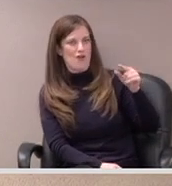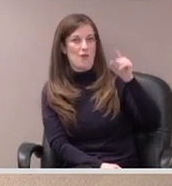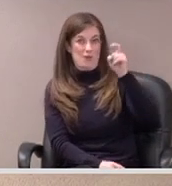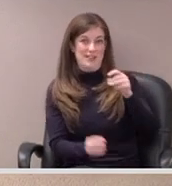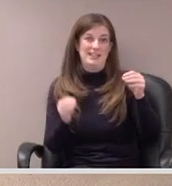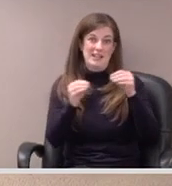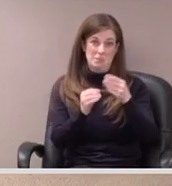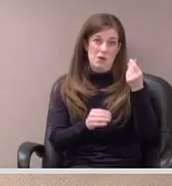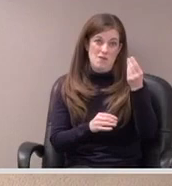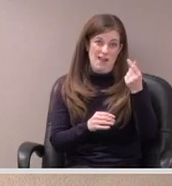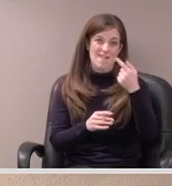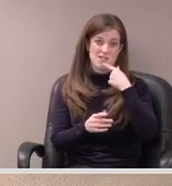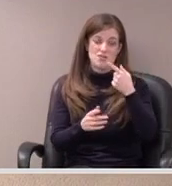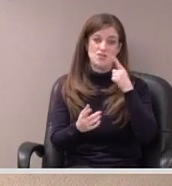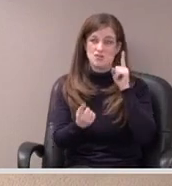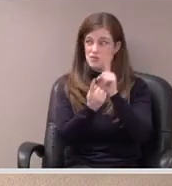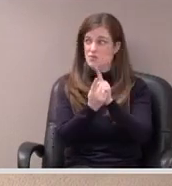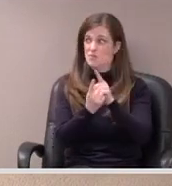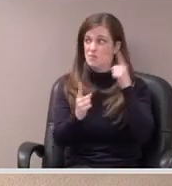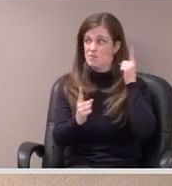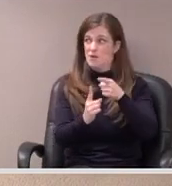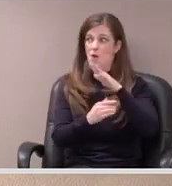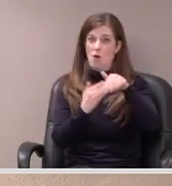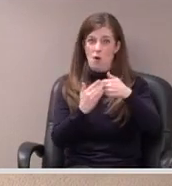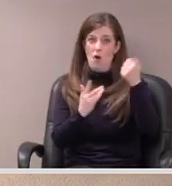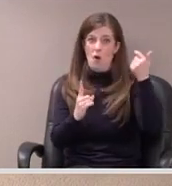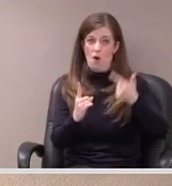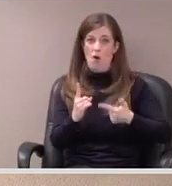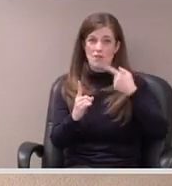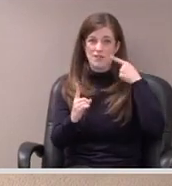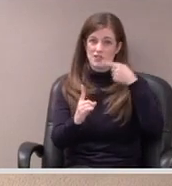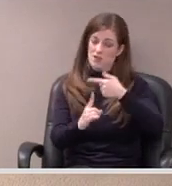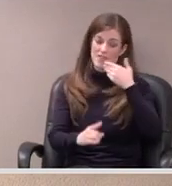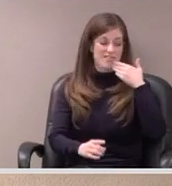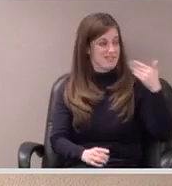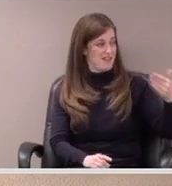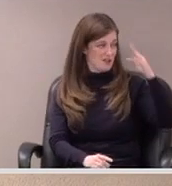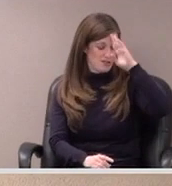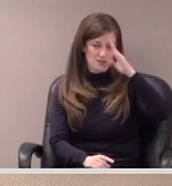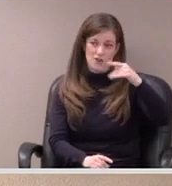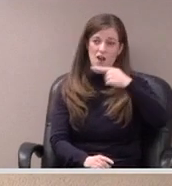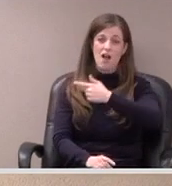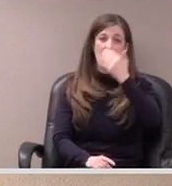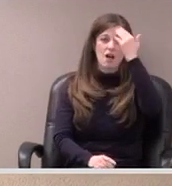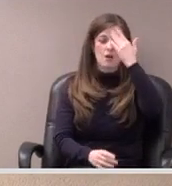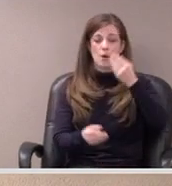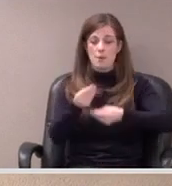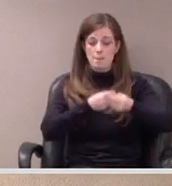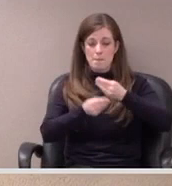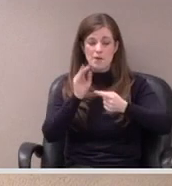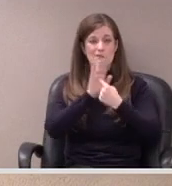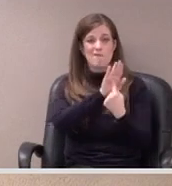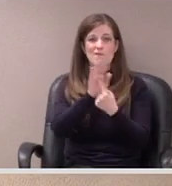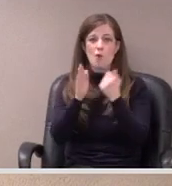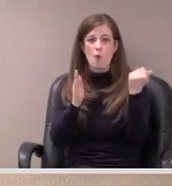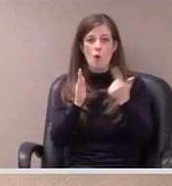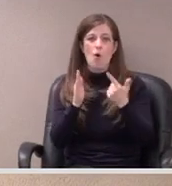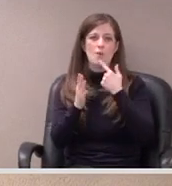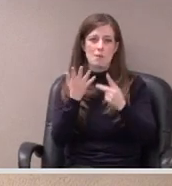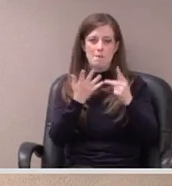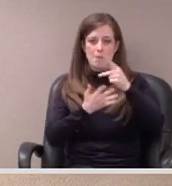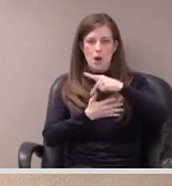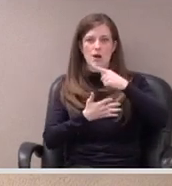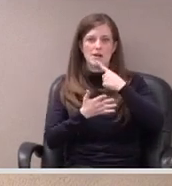revenue to meet all these goals. Thank you, sir. I know the budget reflects all the priorities that we spent a lot of time debating